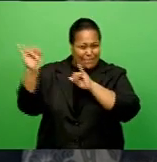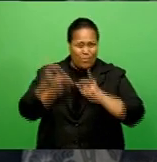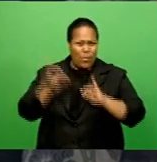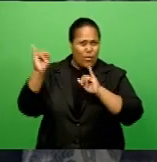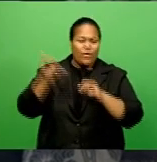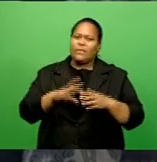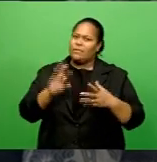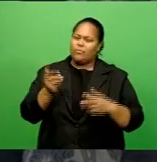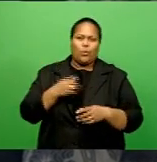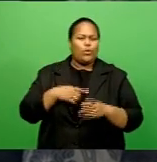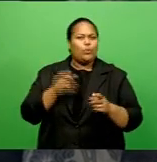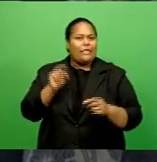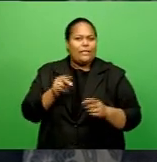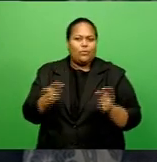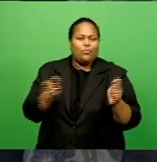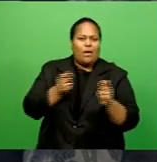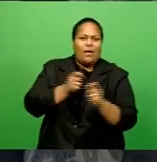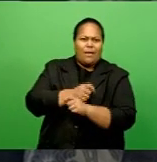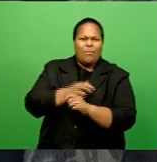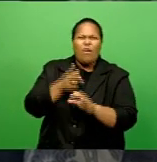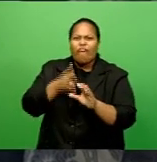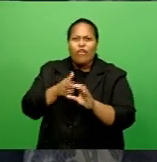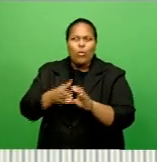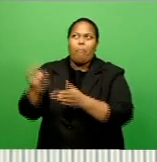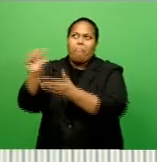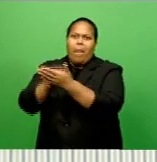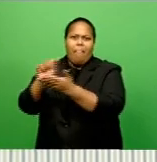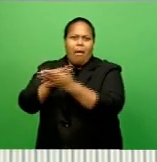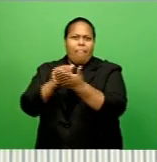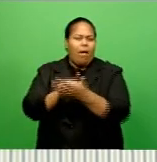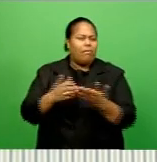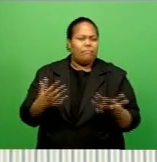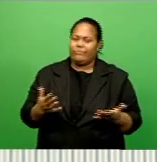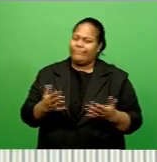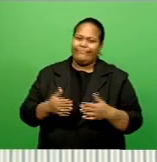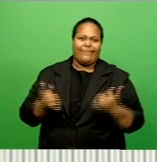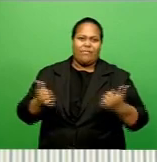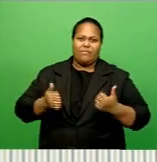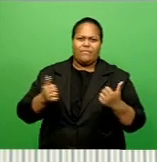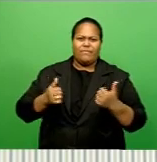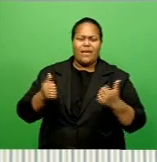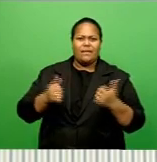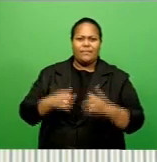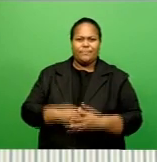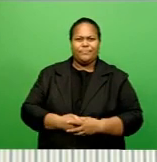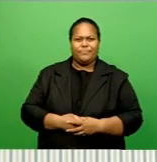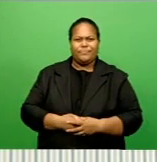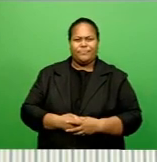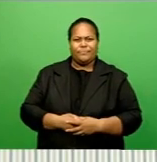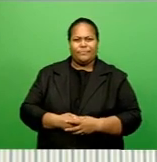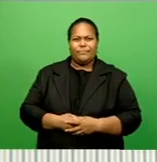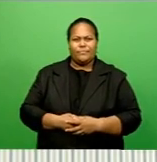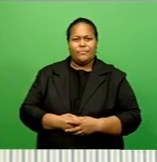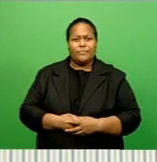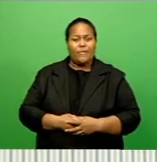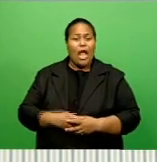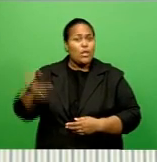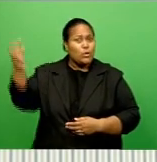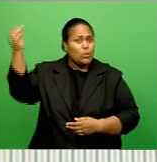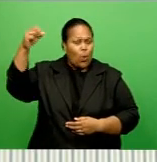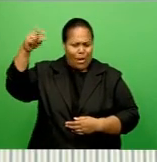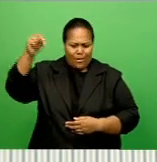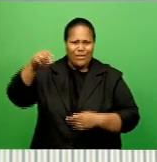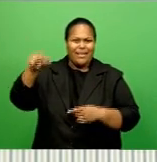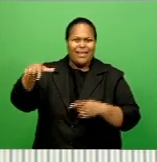is vital. It's quite considerable. So if we can move away gradually over time, move away from